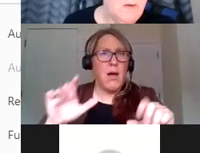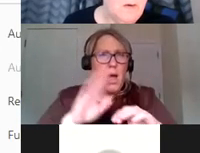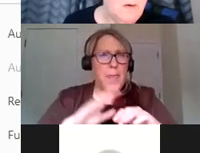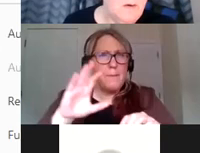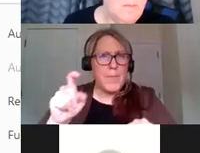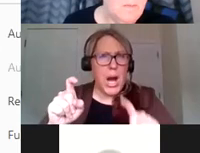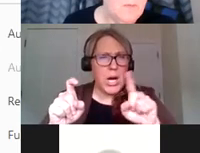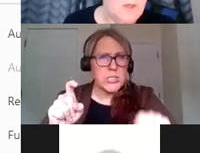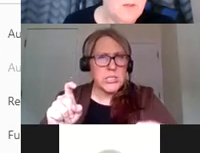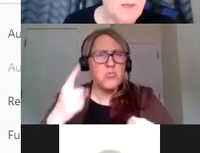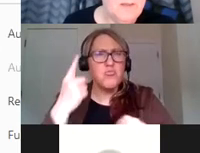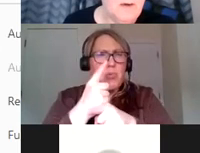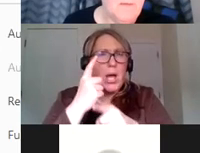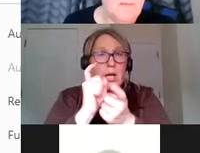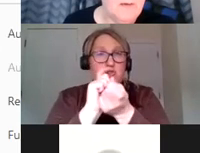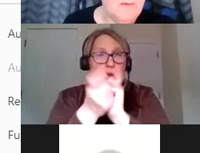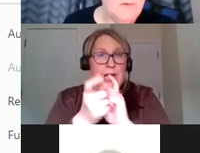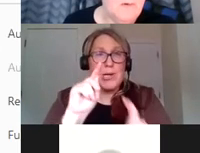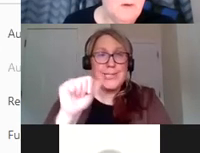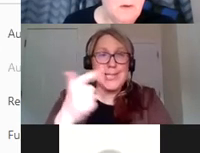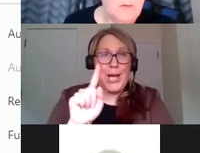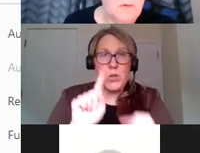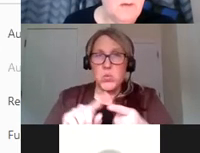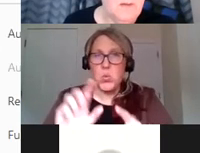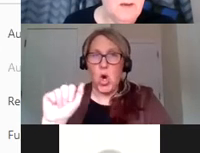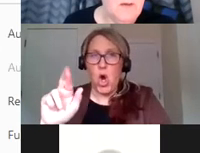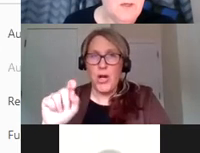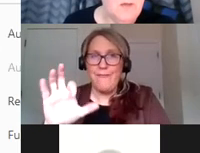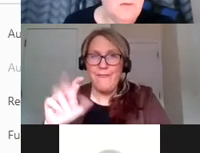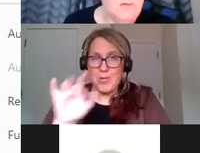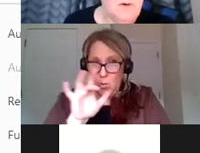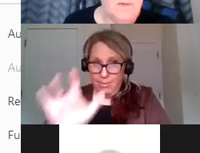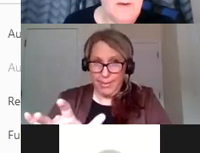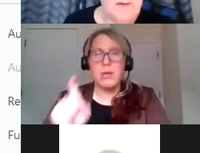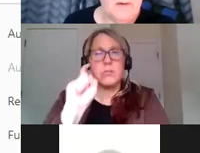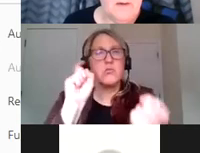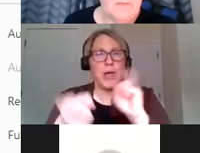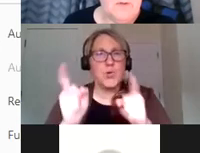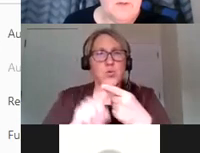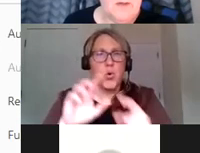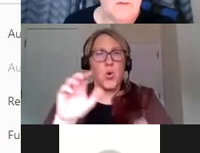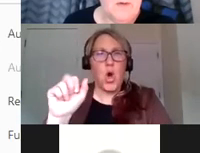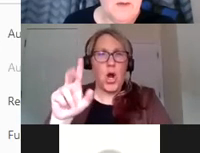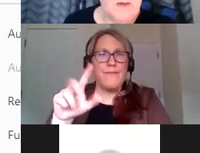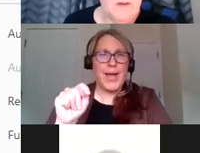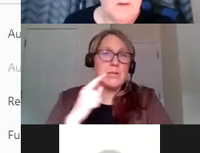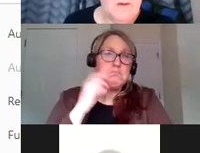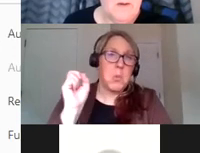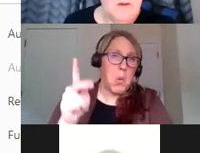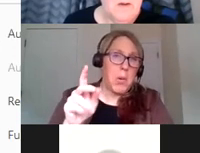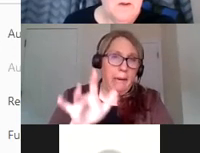and then change tag to artifact. So I can click that and change it to an artifact, and then I'm just gonna hit